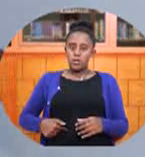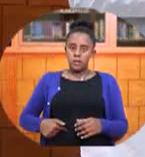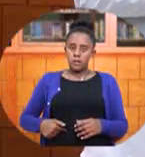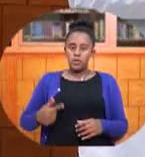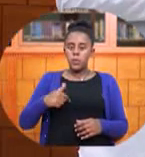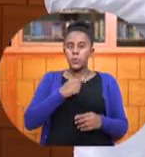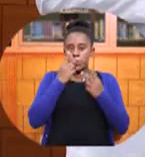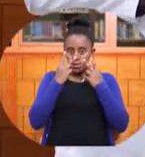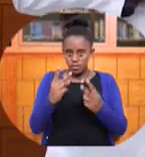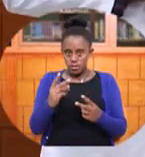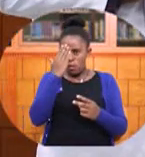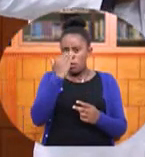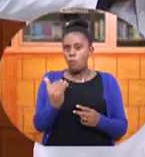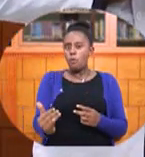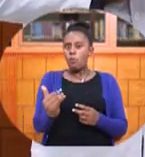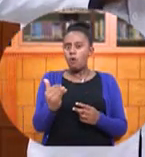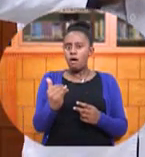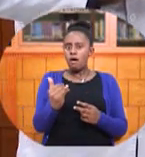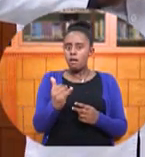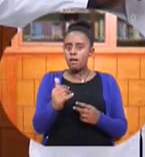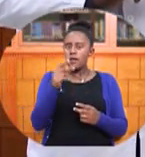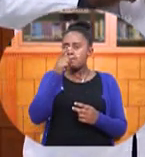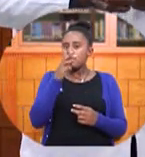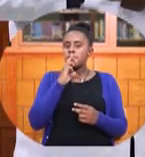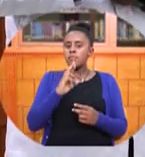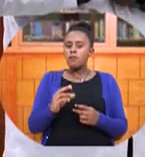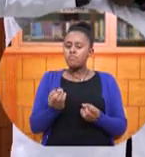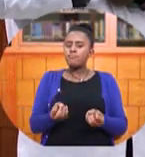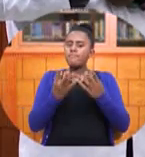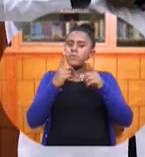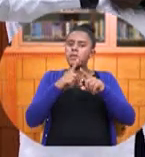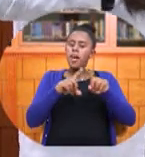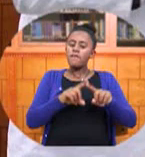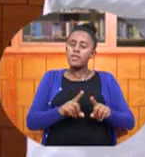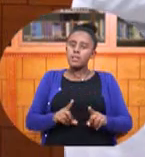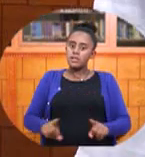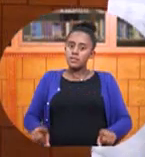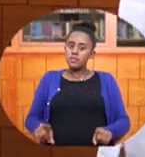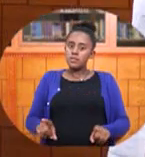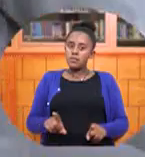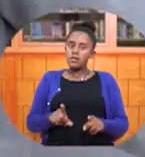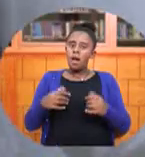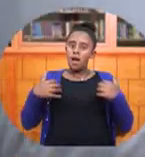see why the insects are the most diverse group of animals on the